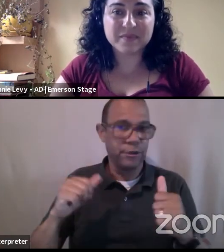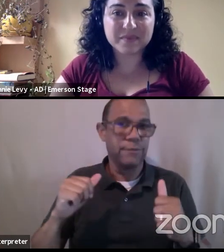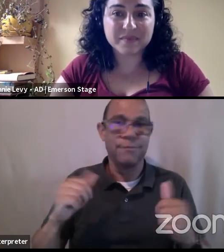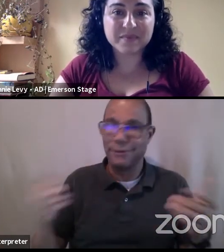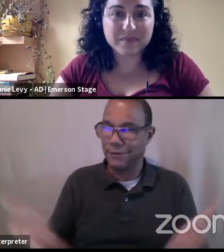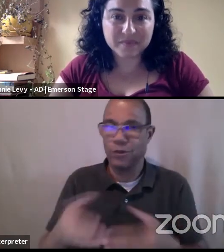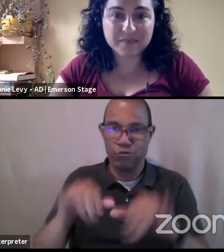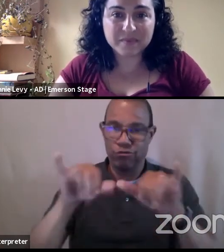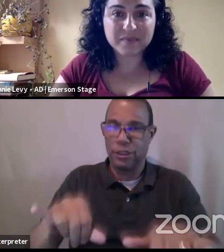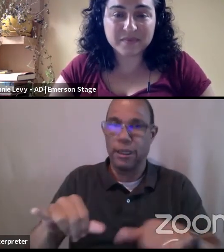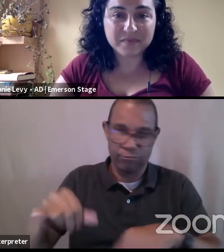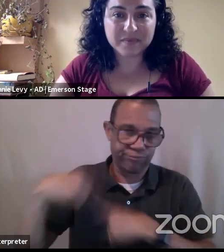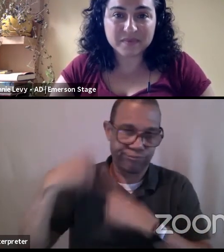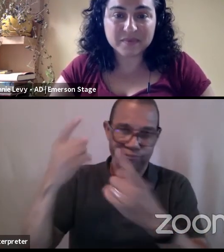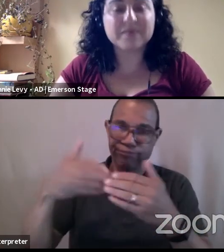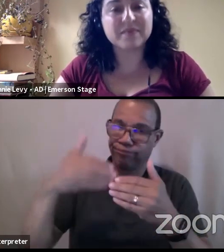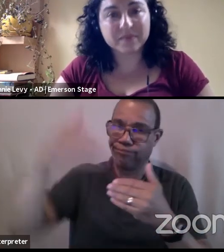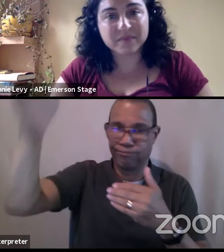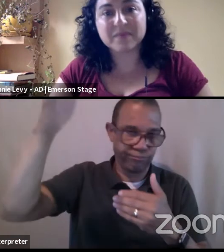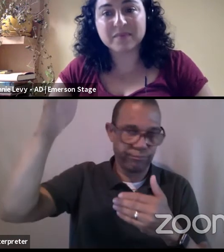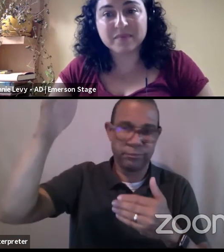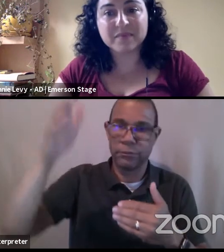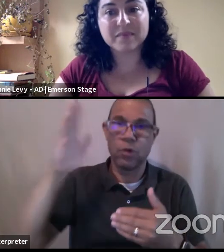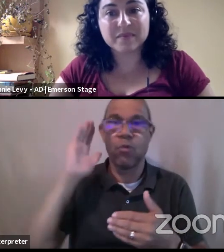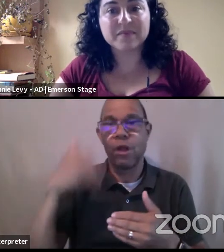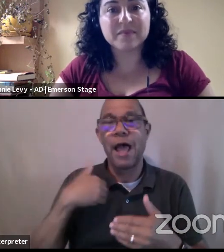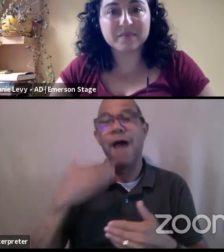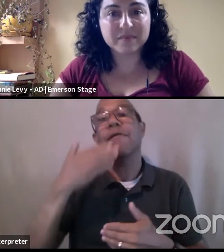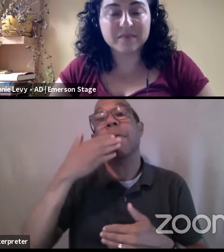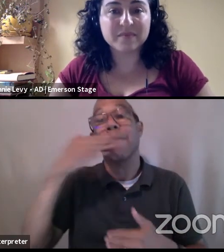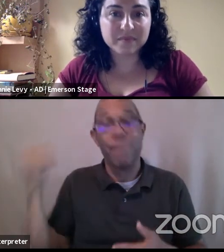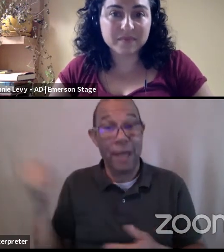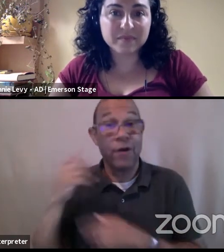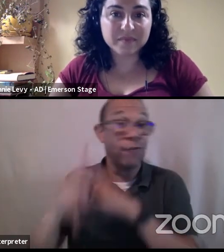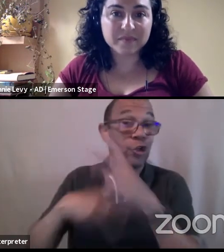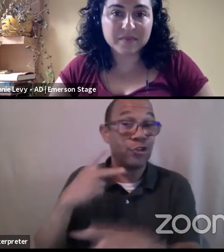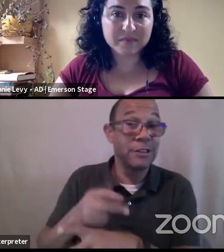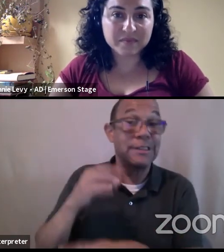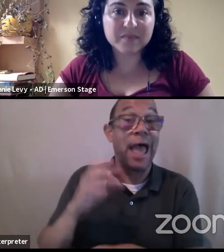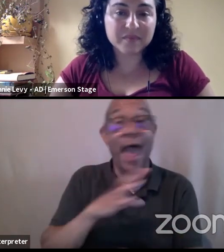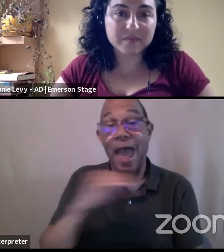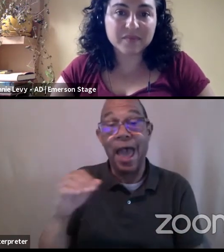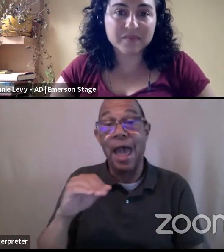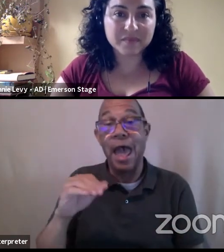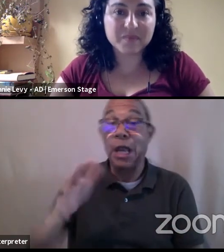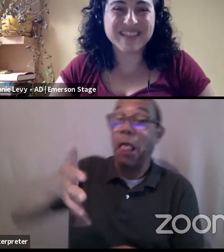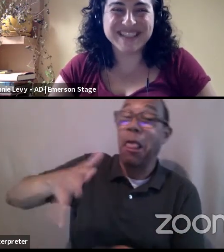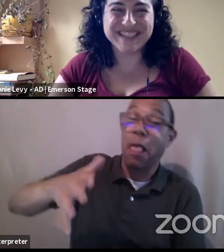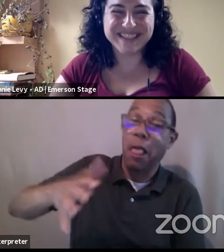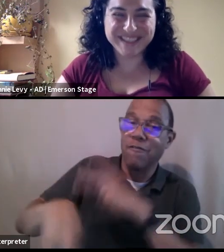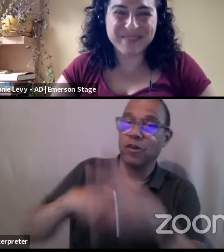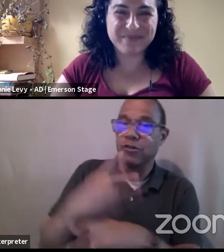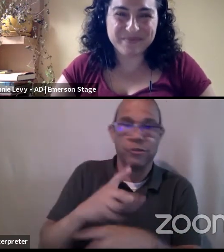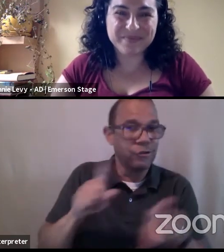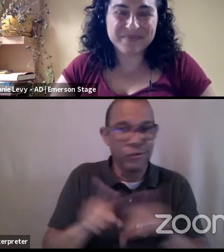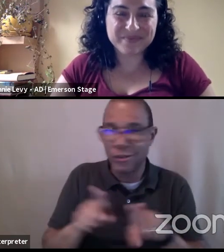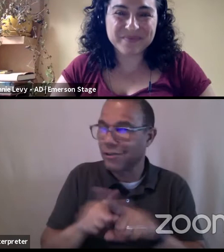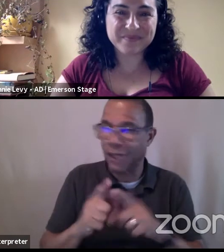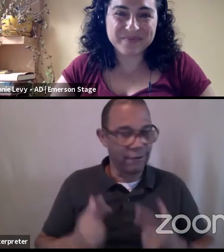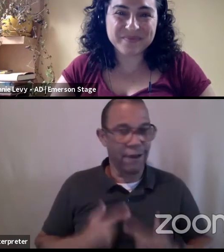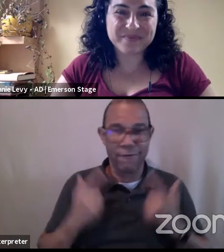you know, there's going to be better versions of it and there's going to be not so great versions, just like in live theater, there's better versions and not so, not so great.